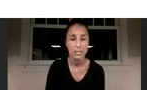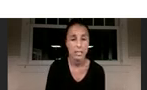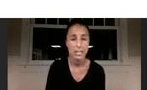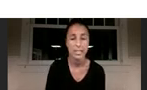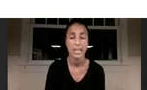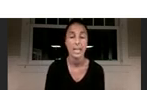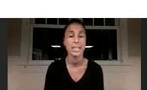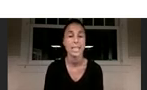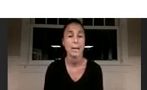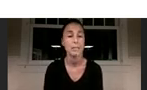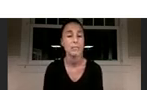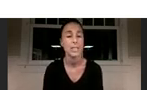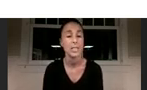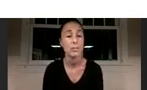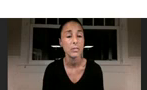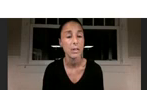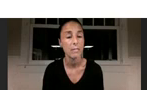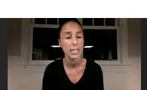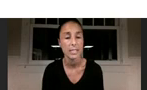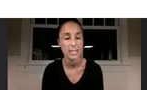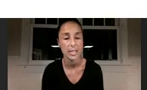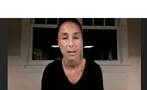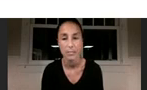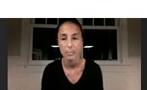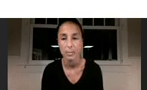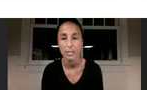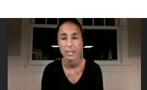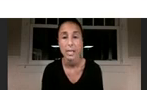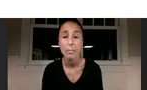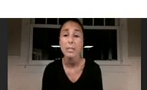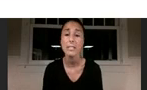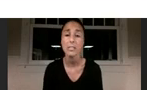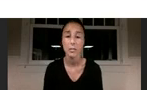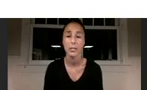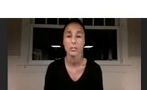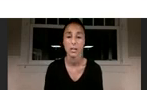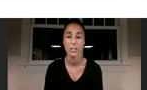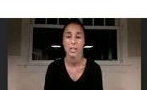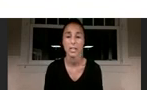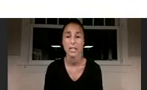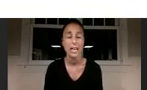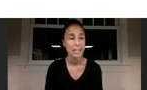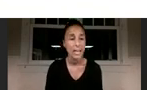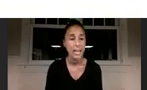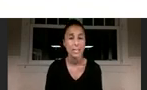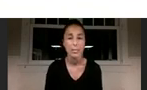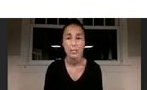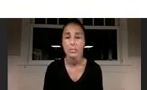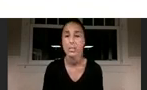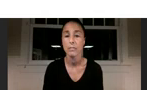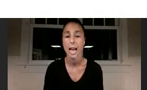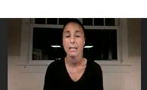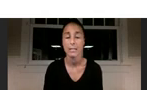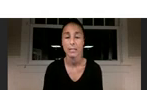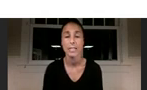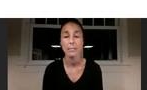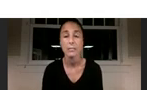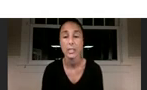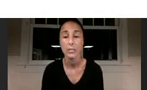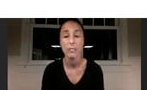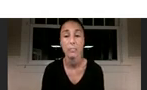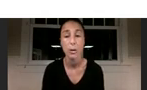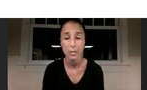The first is an adaptive reuse of the existing office buildings plus new construction. And that includes